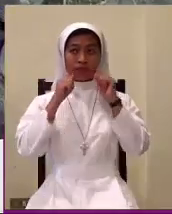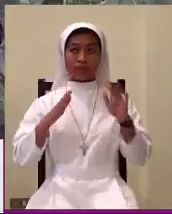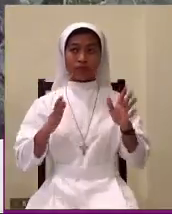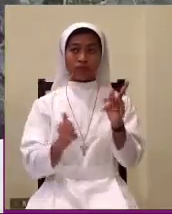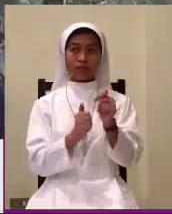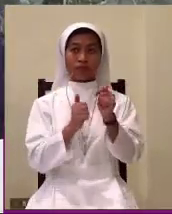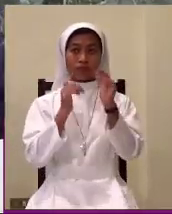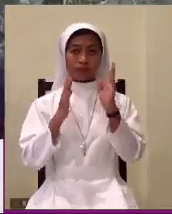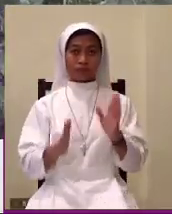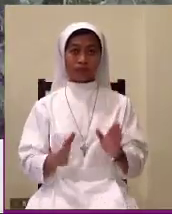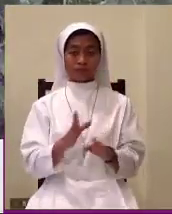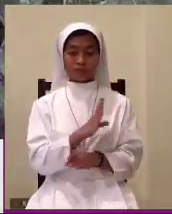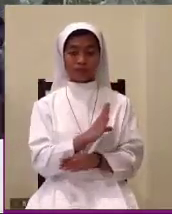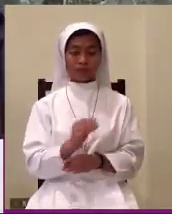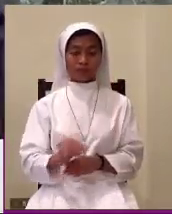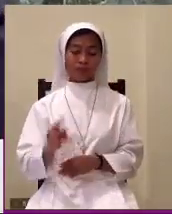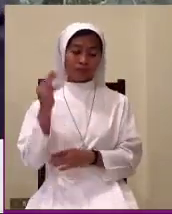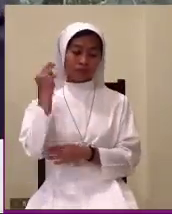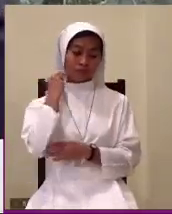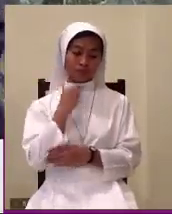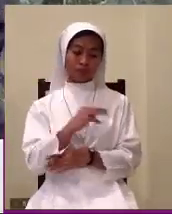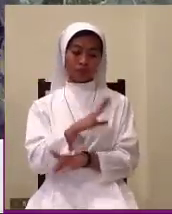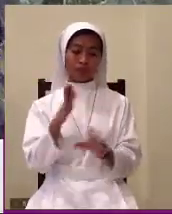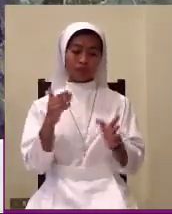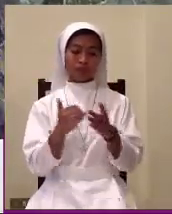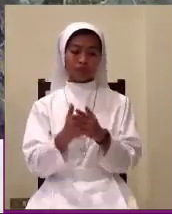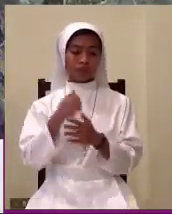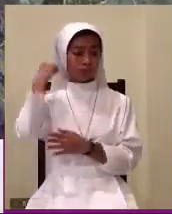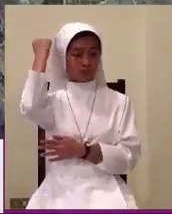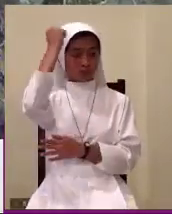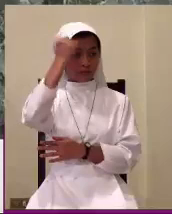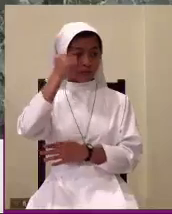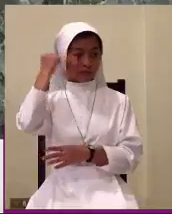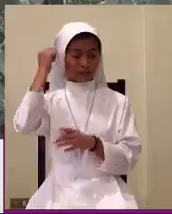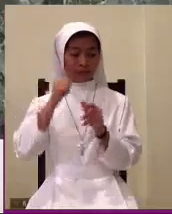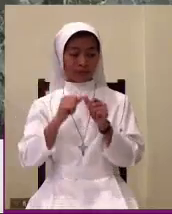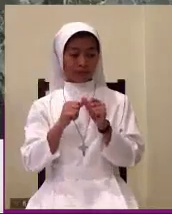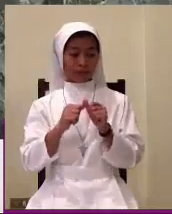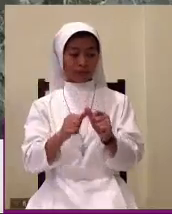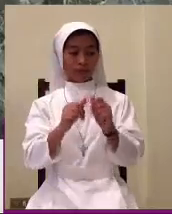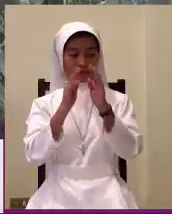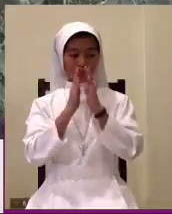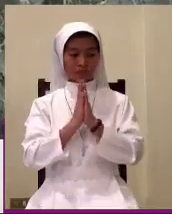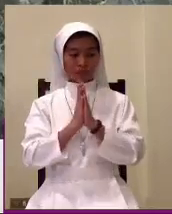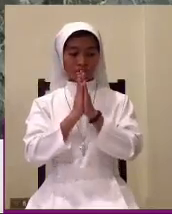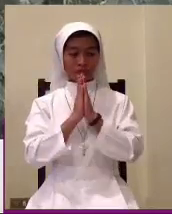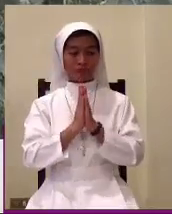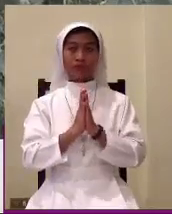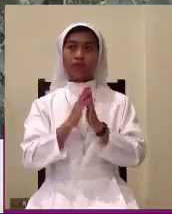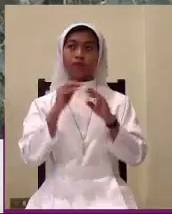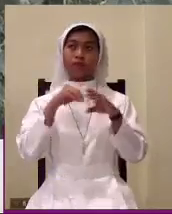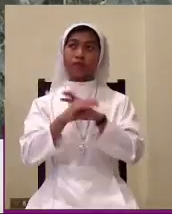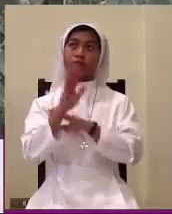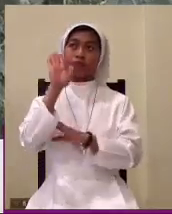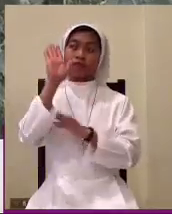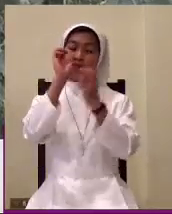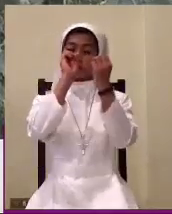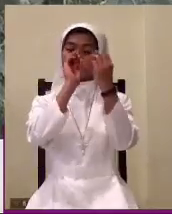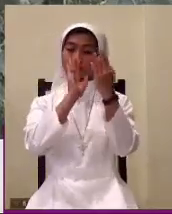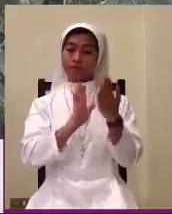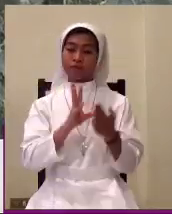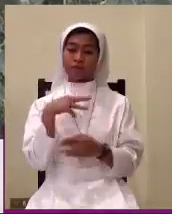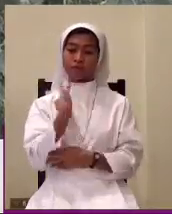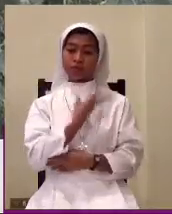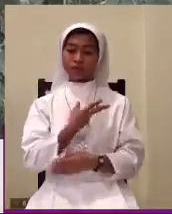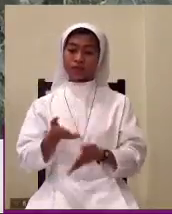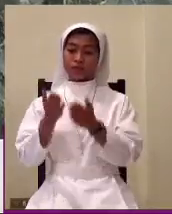glorious martyrs, and with all the saints on whose constant intercession in your presence we rely for unfailing